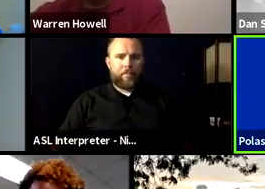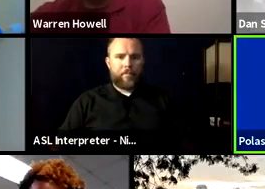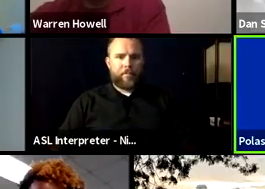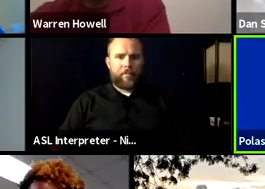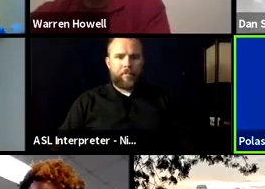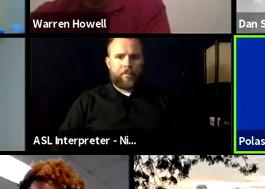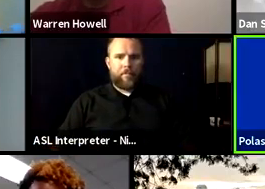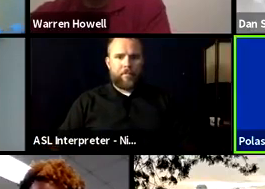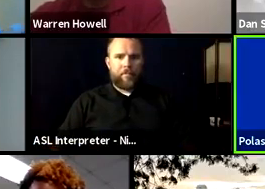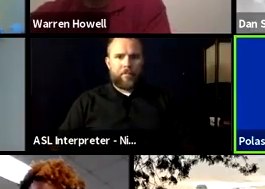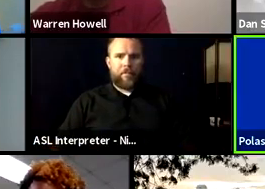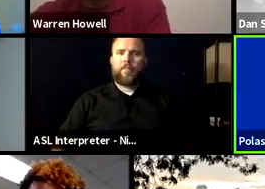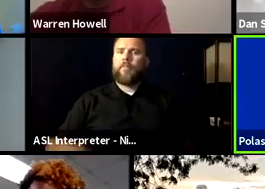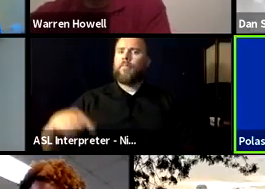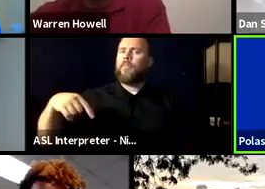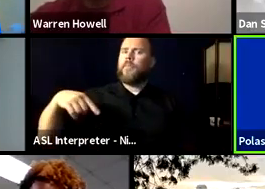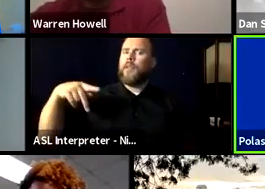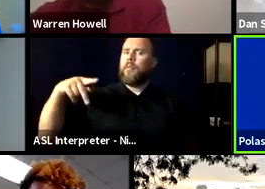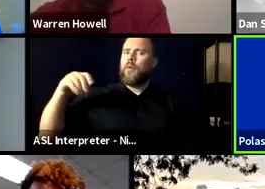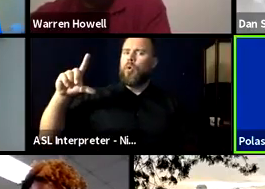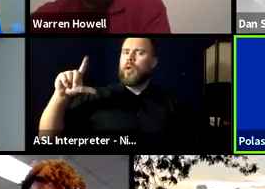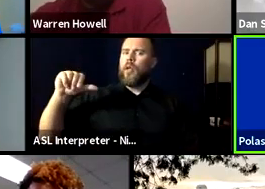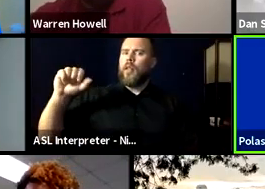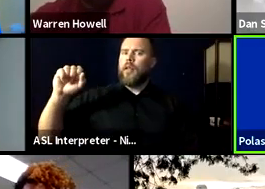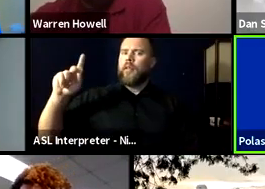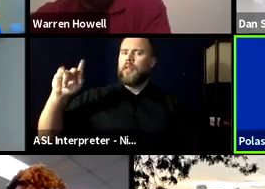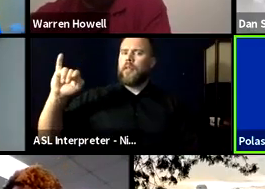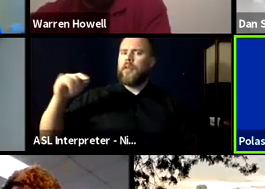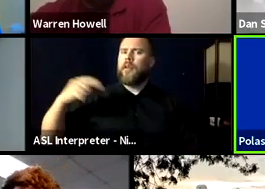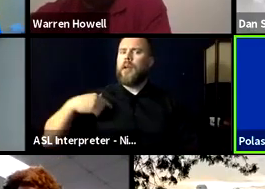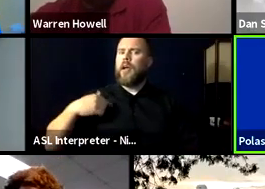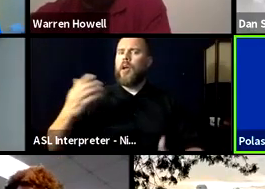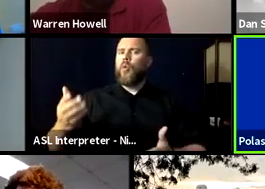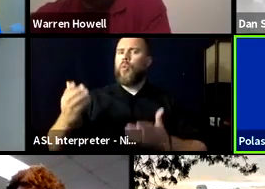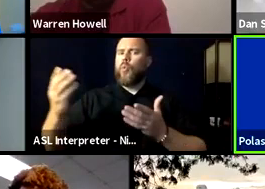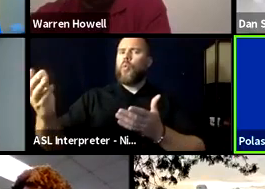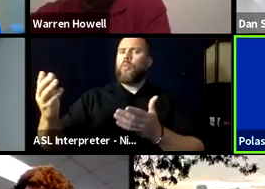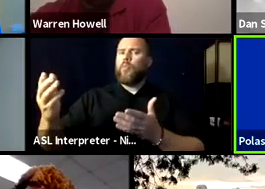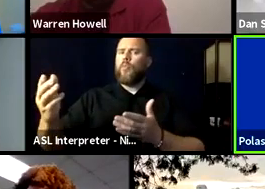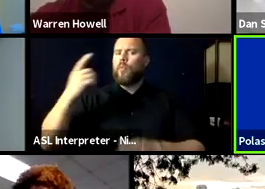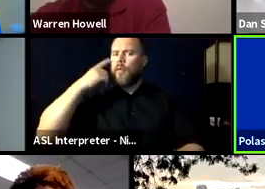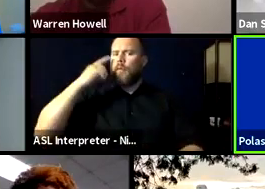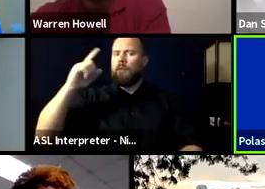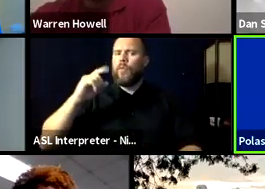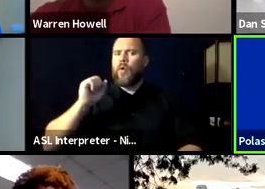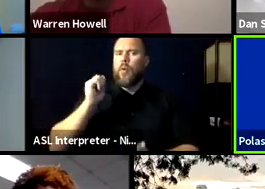This is Fred Pulaski. I make a motion to approve the Citizens Budget Oversight Committee report.